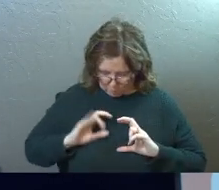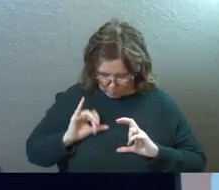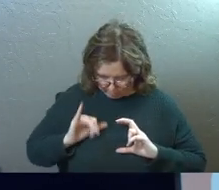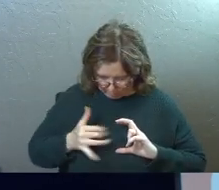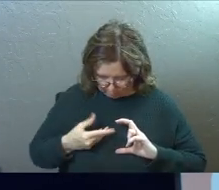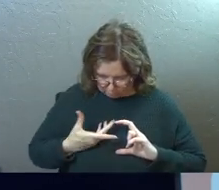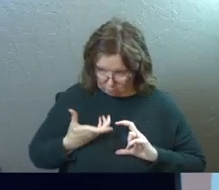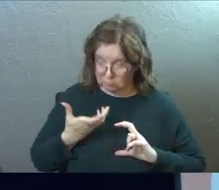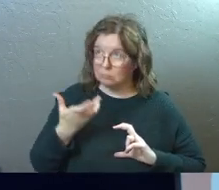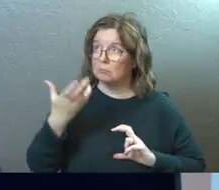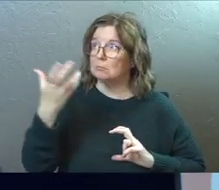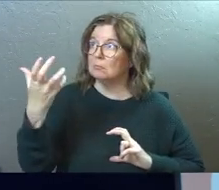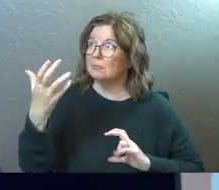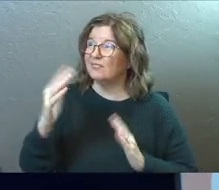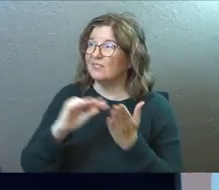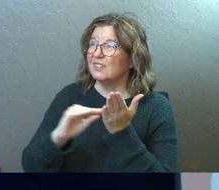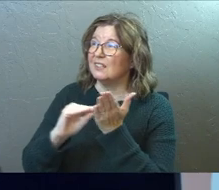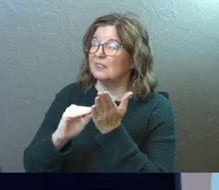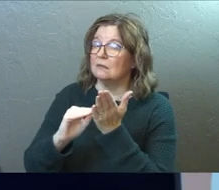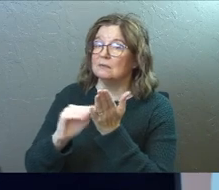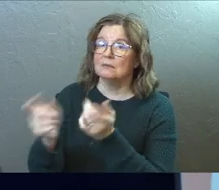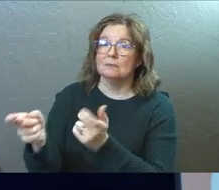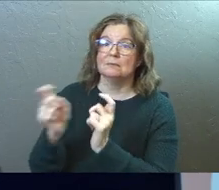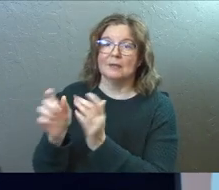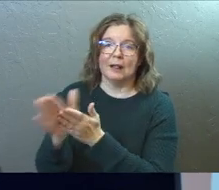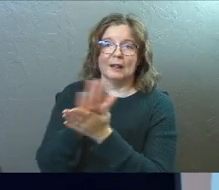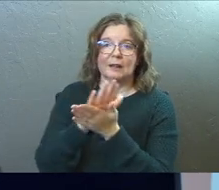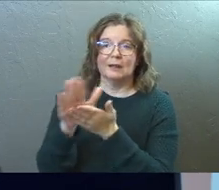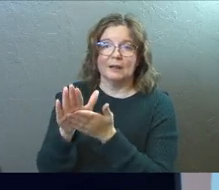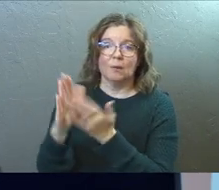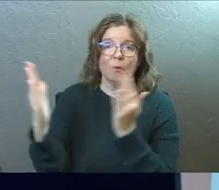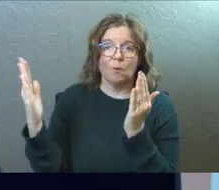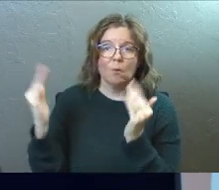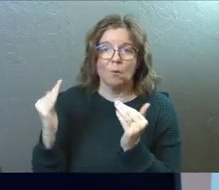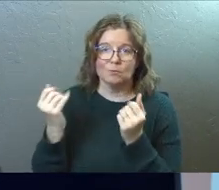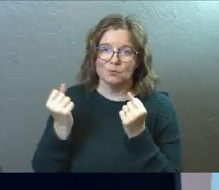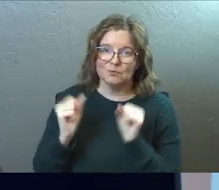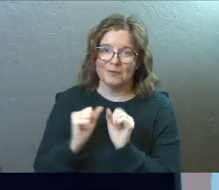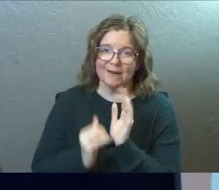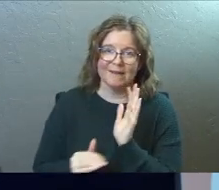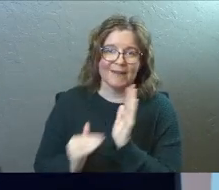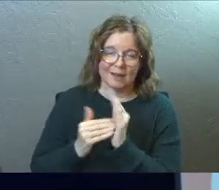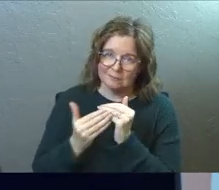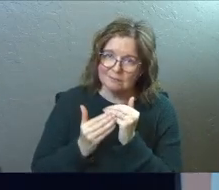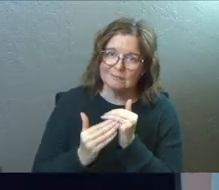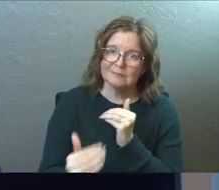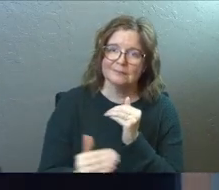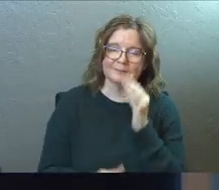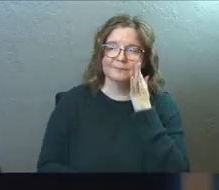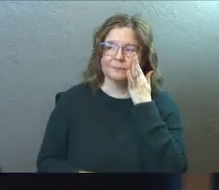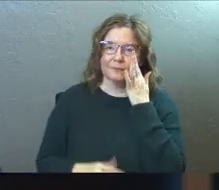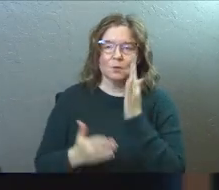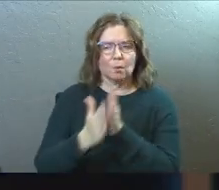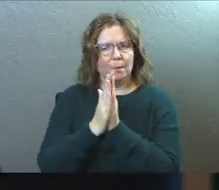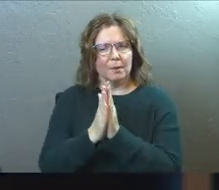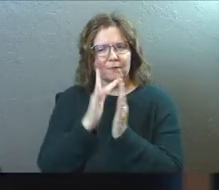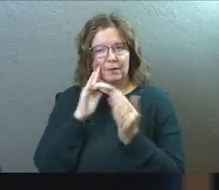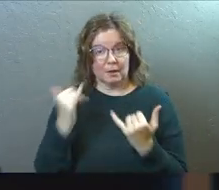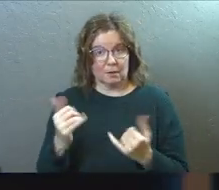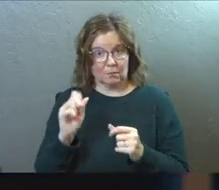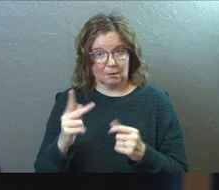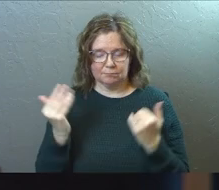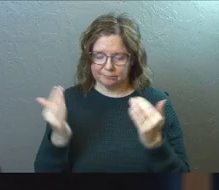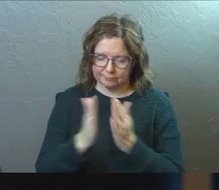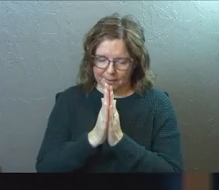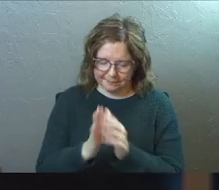his forgiveness is it gives us a clean slate and hope to try again. So can we pray for that right now?